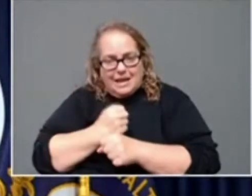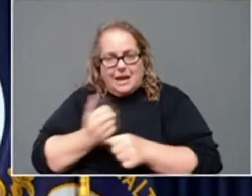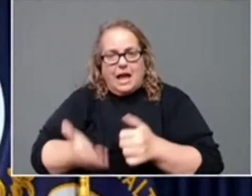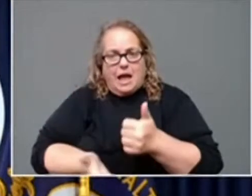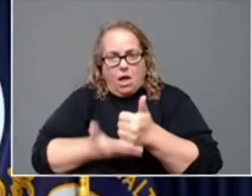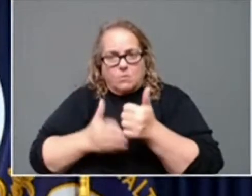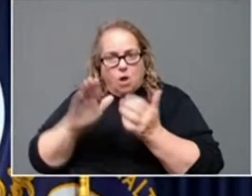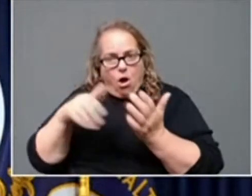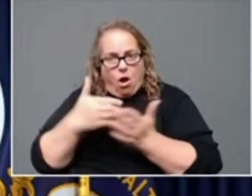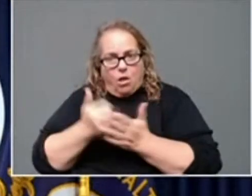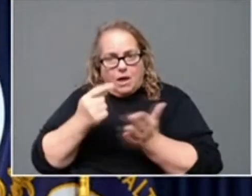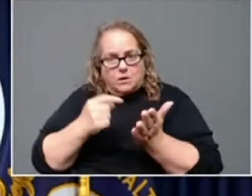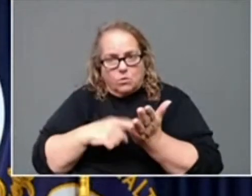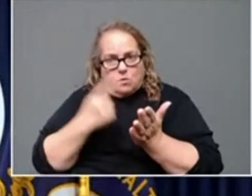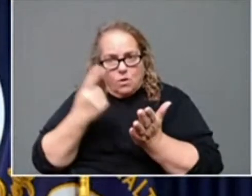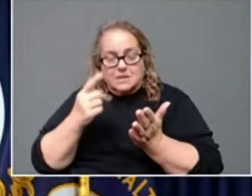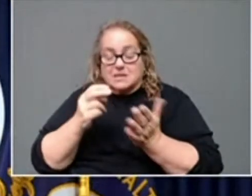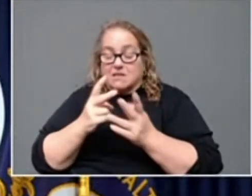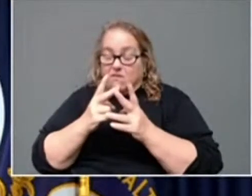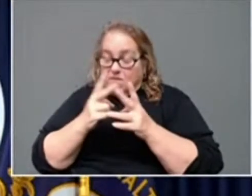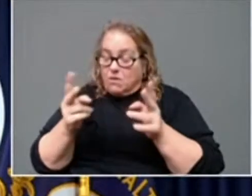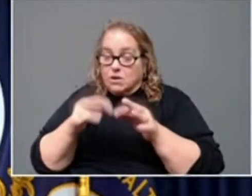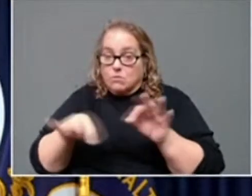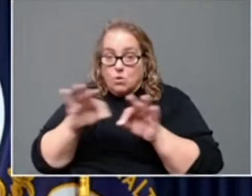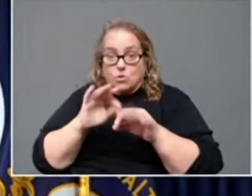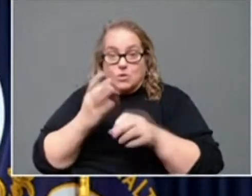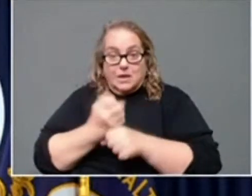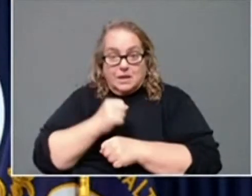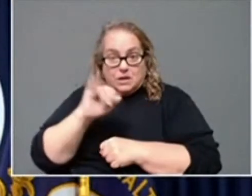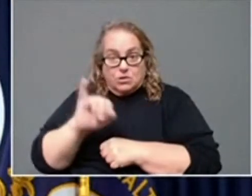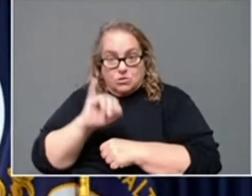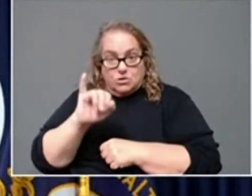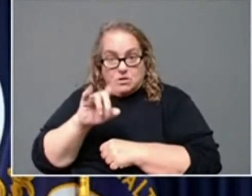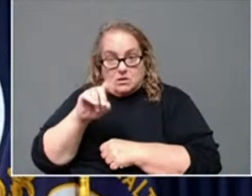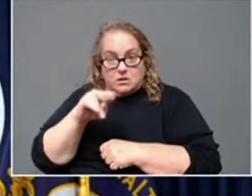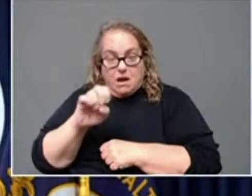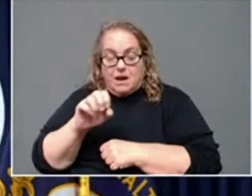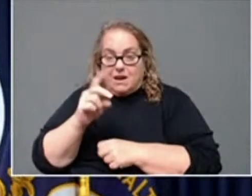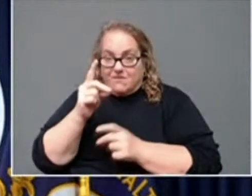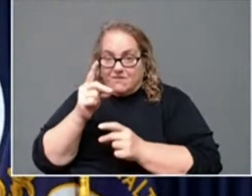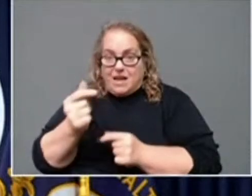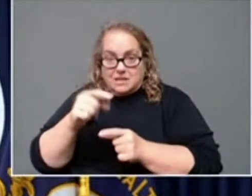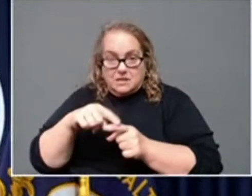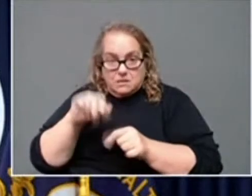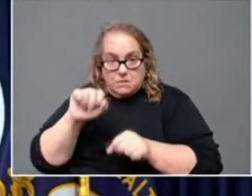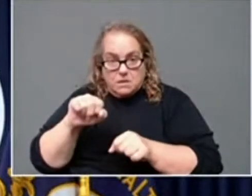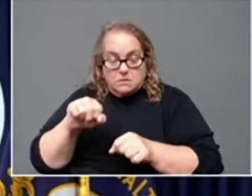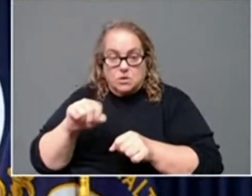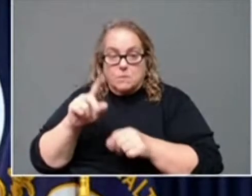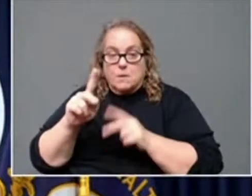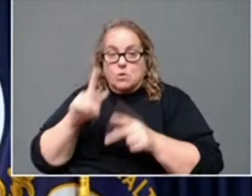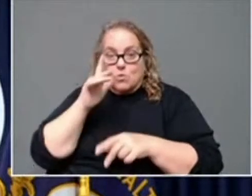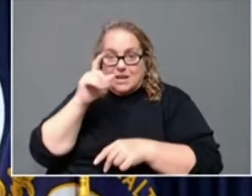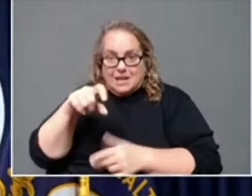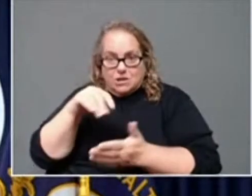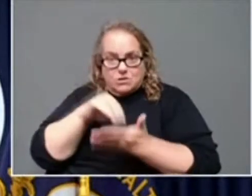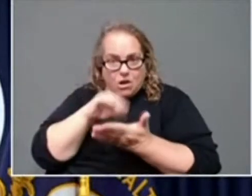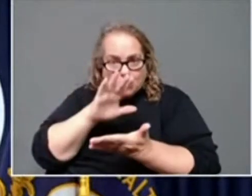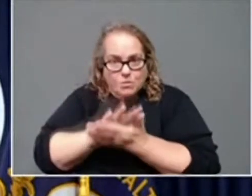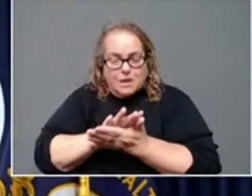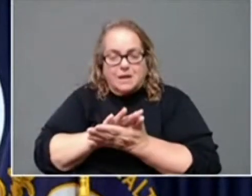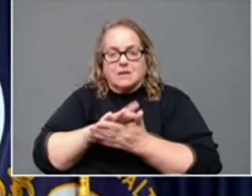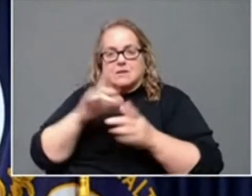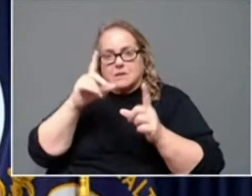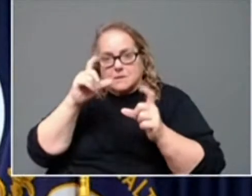time. It's really important to get that done and to get it done as quickly as possible. People are going to need documentation. They're going to need to